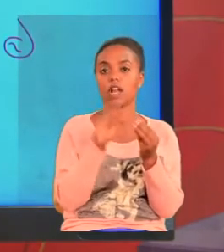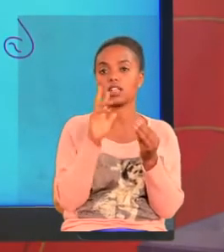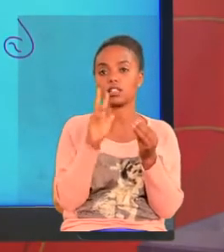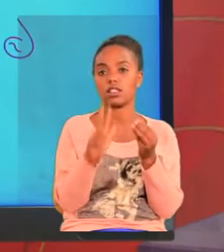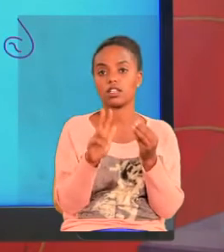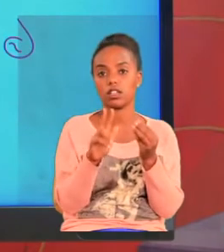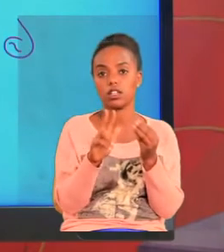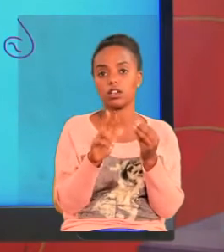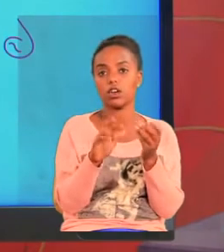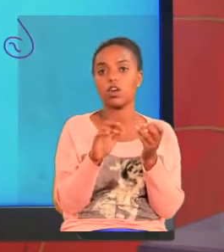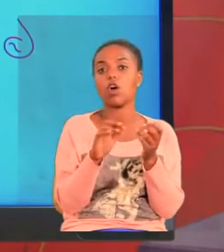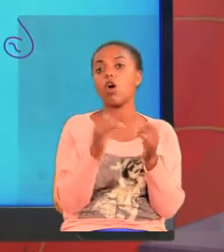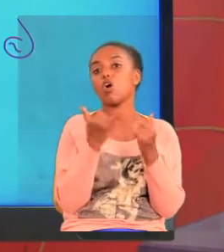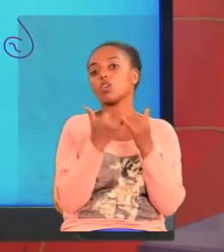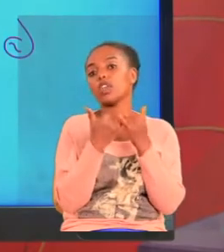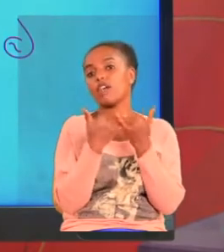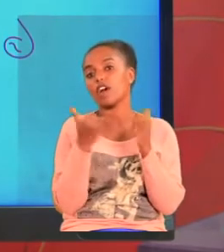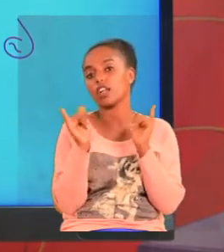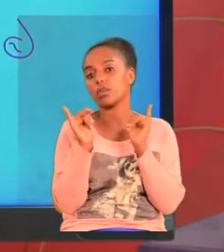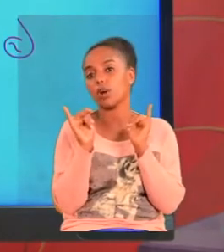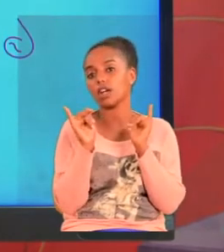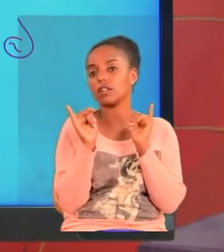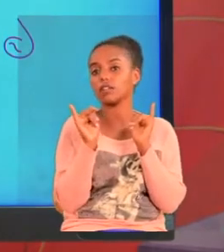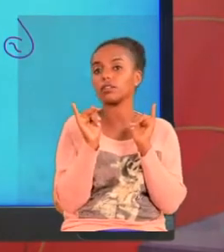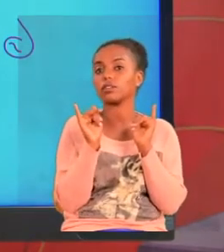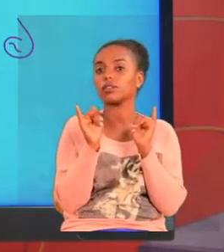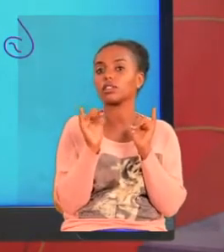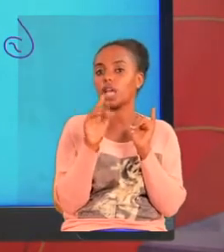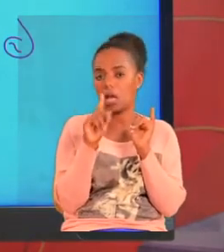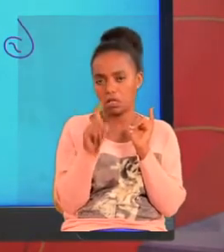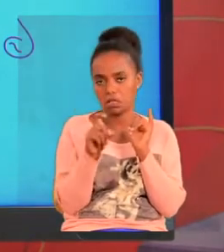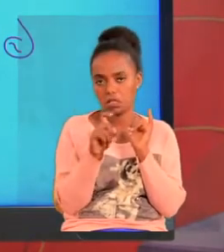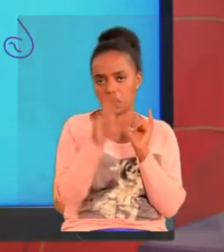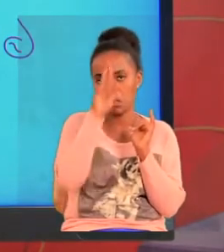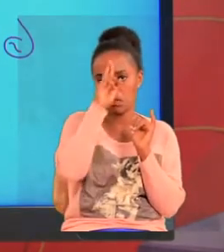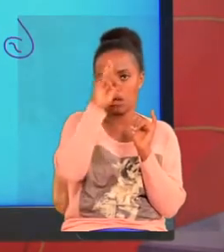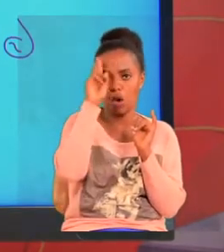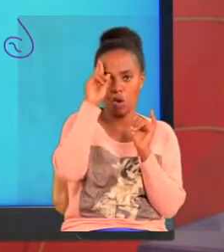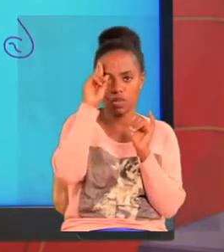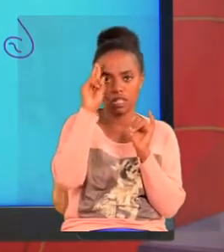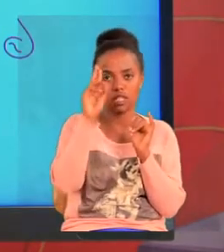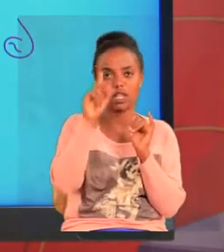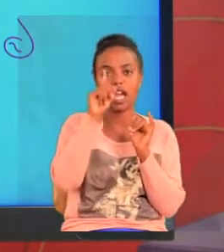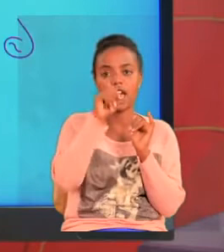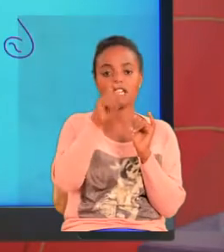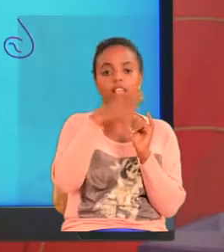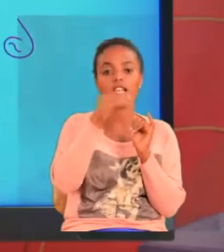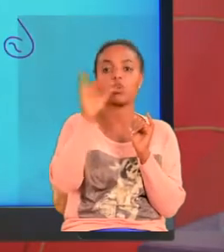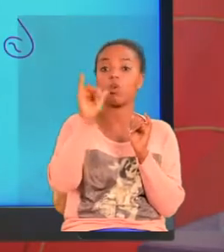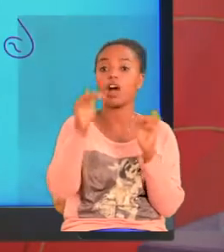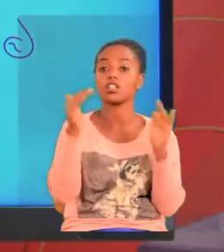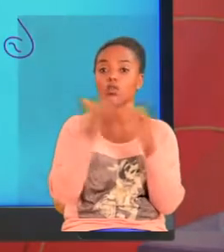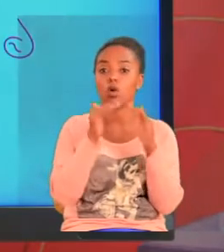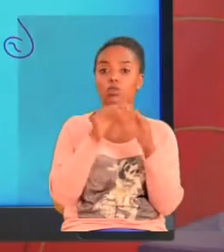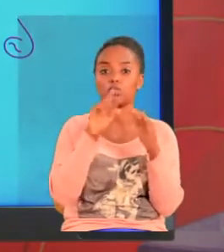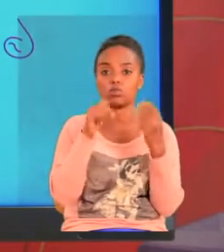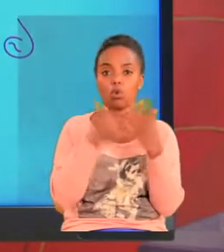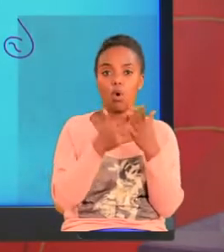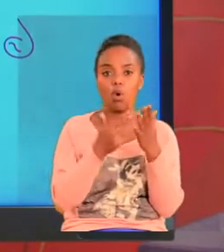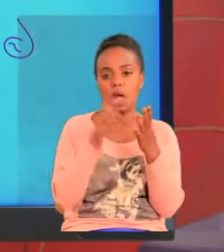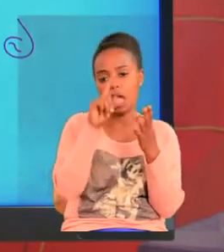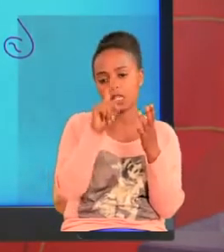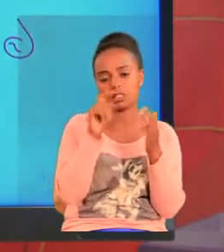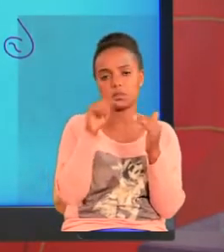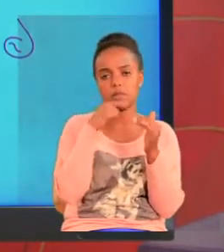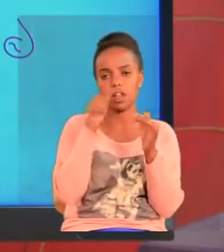3 divided by x, because x and y are equal, so I can say x.